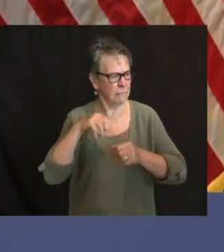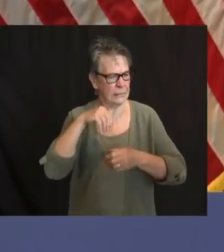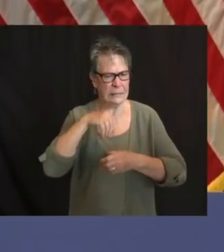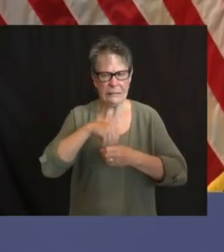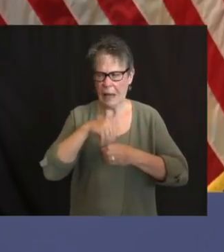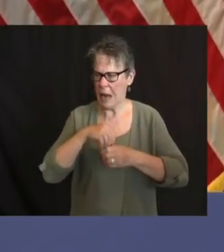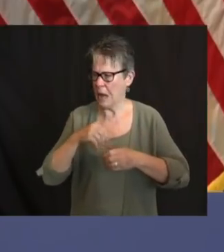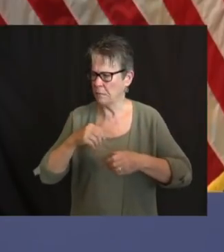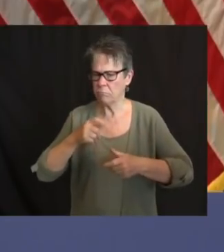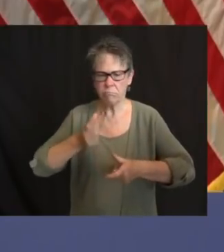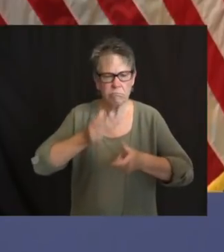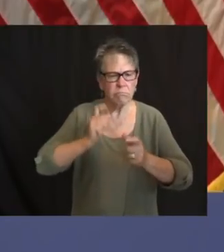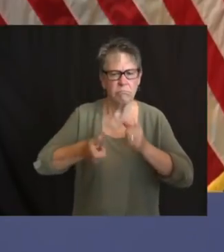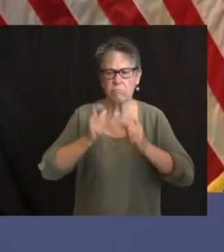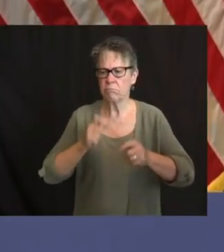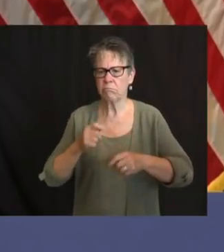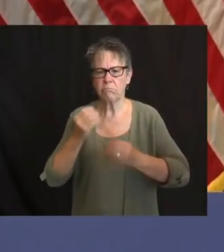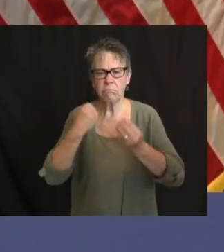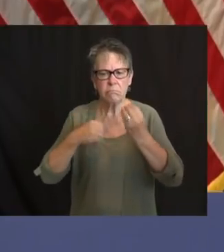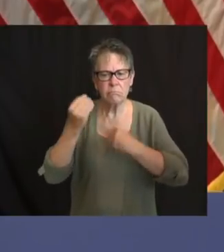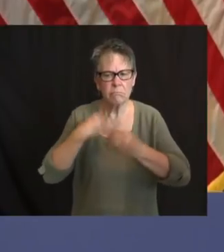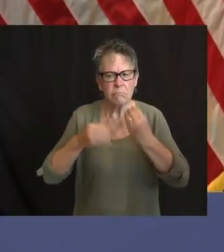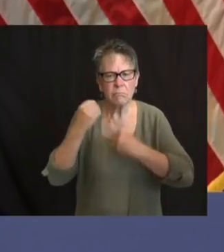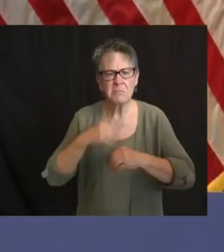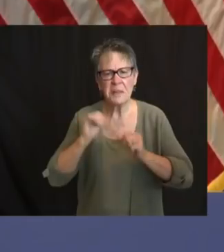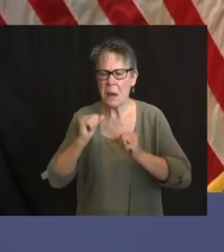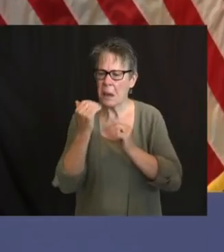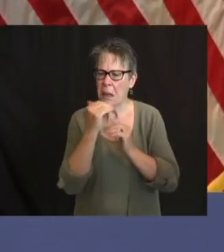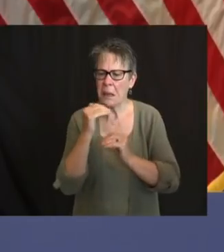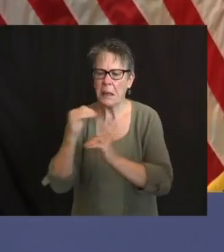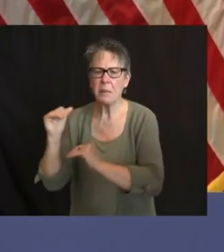to eliminate the senior freeze. Will this still happen?